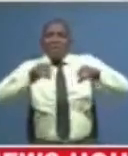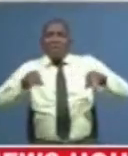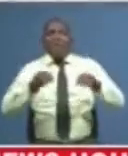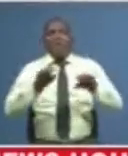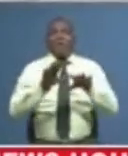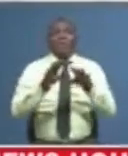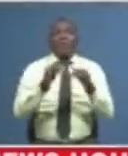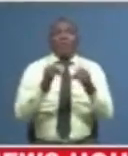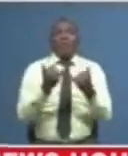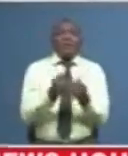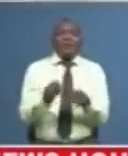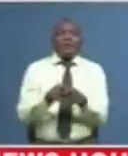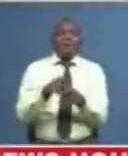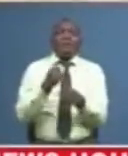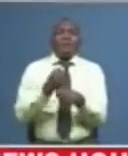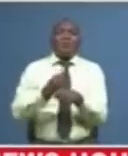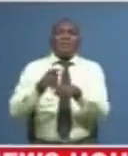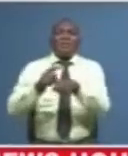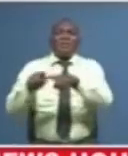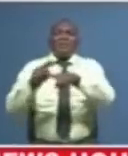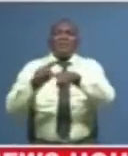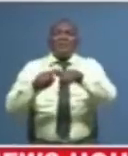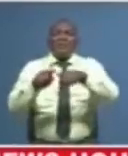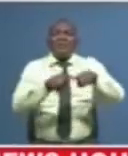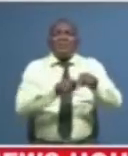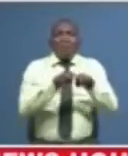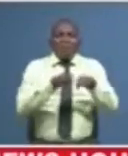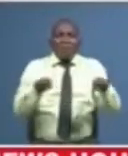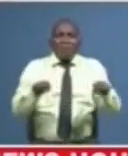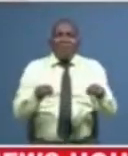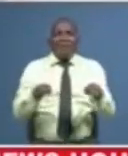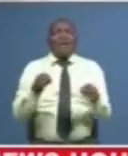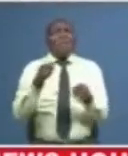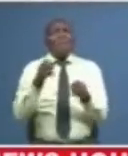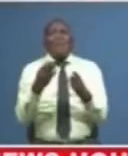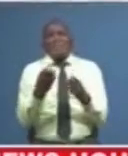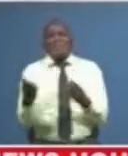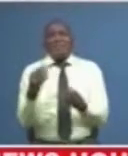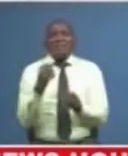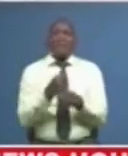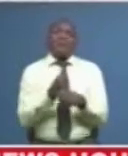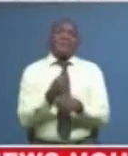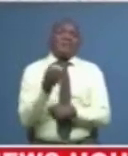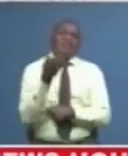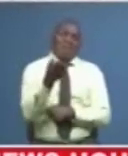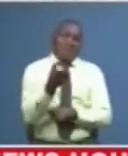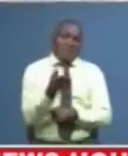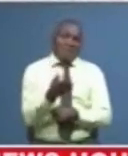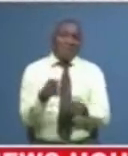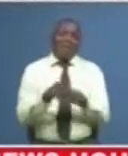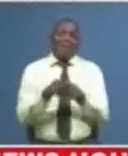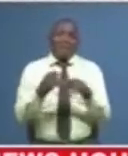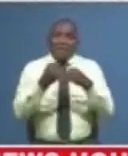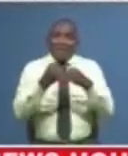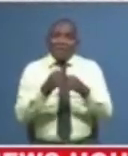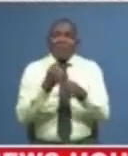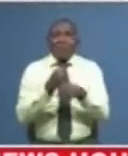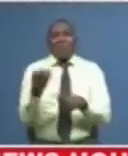manufacture beams and channels, various types of plates, including checkered and wear-resistant plates, and tensile and iron.